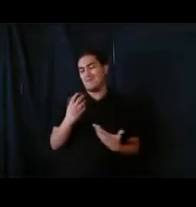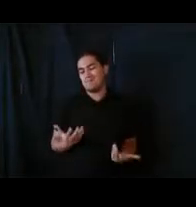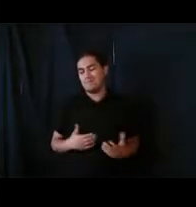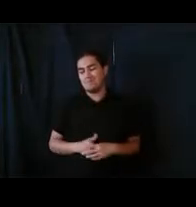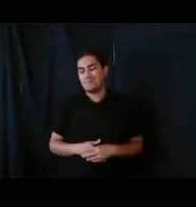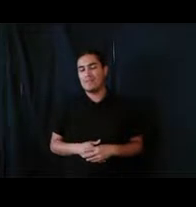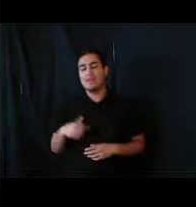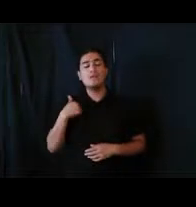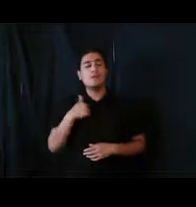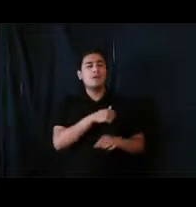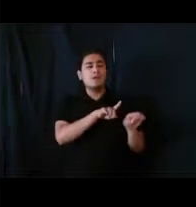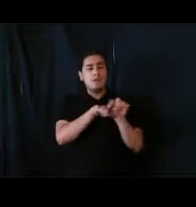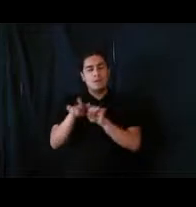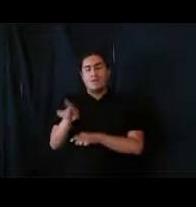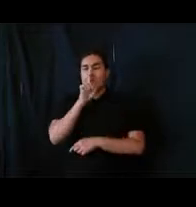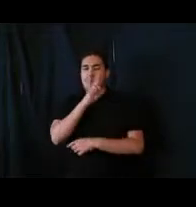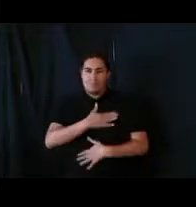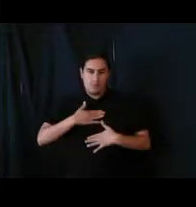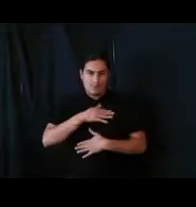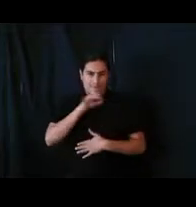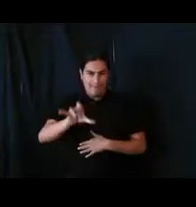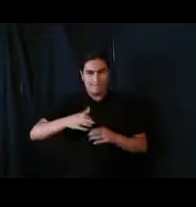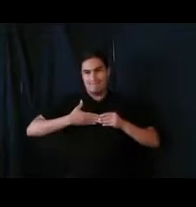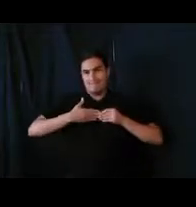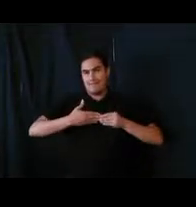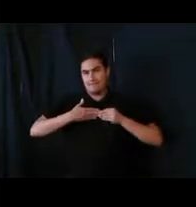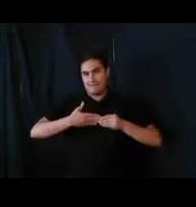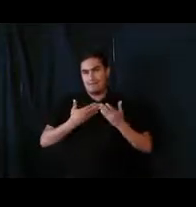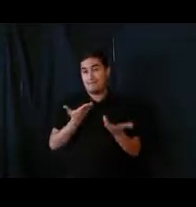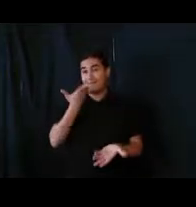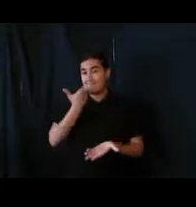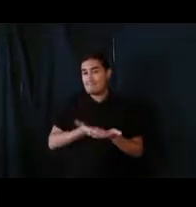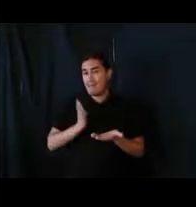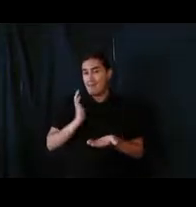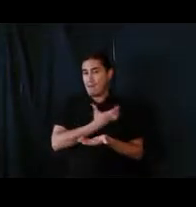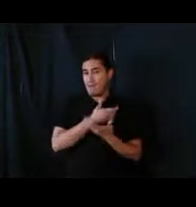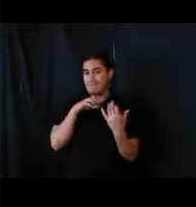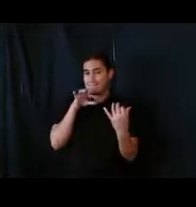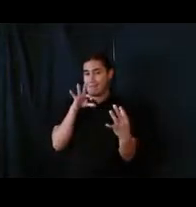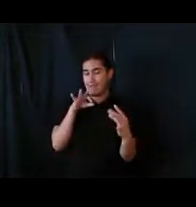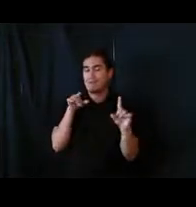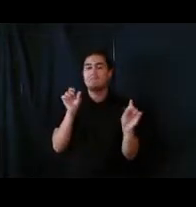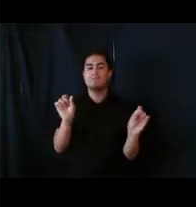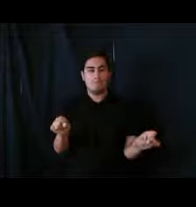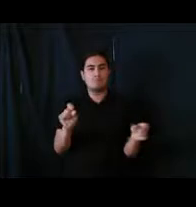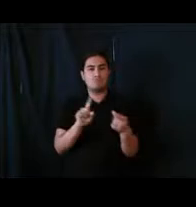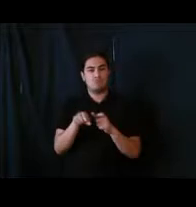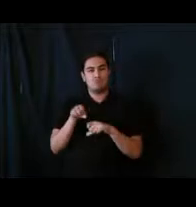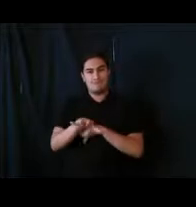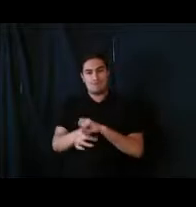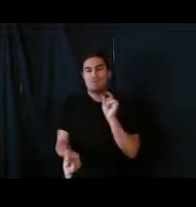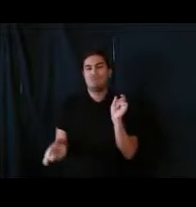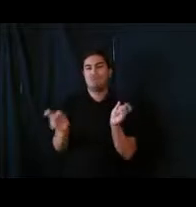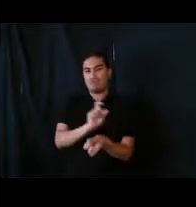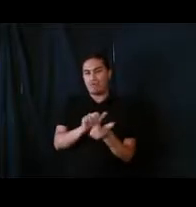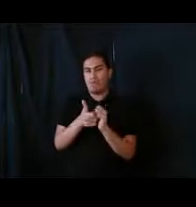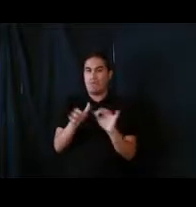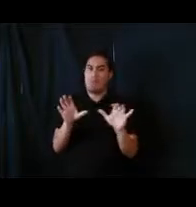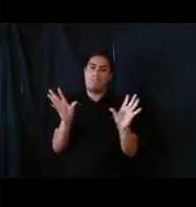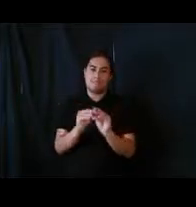and we really appreciated that flexibility in the fact that our feedback was able to change maybe how the meeting was